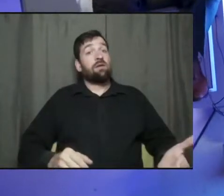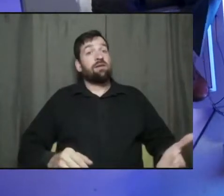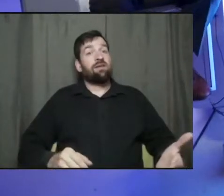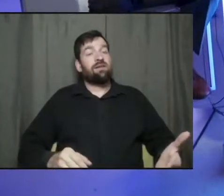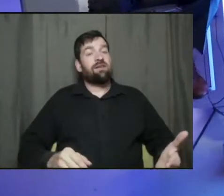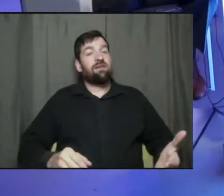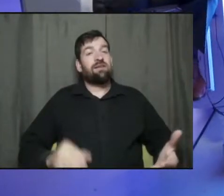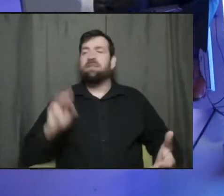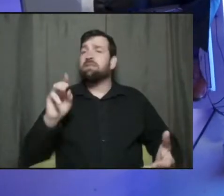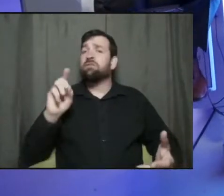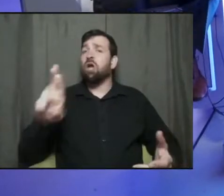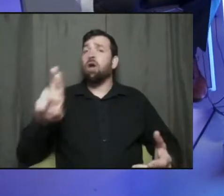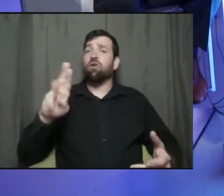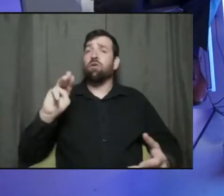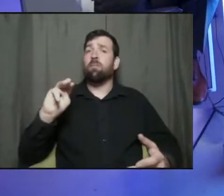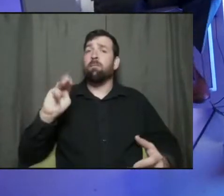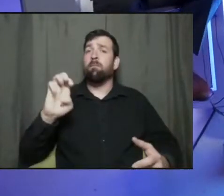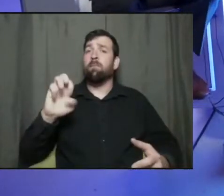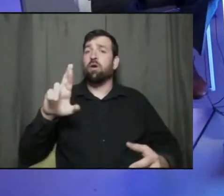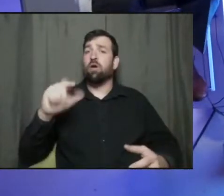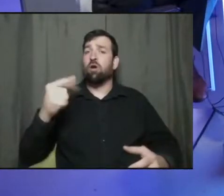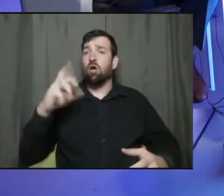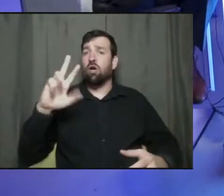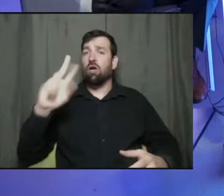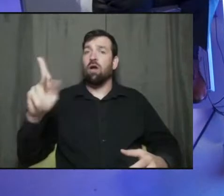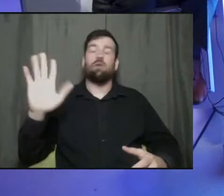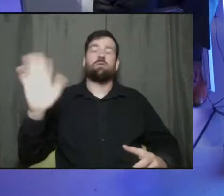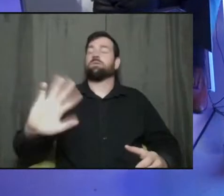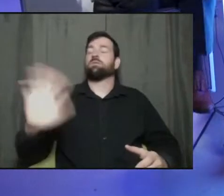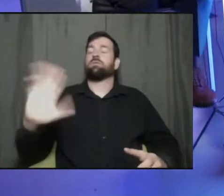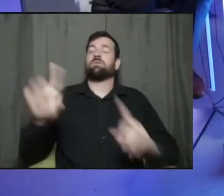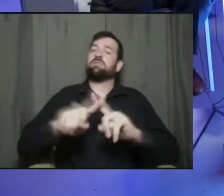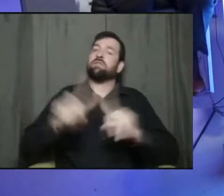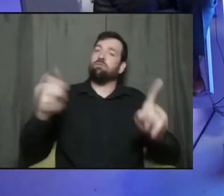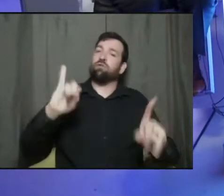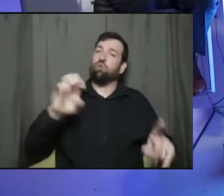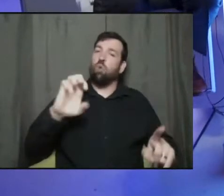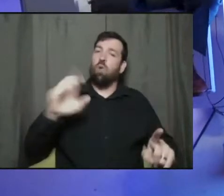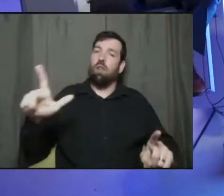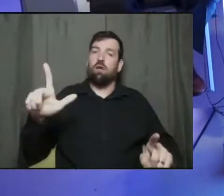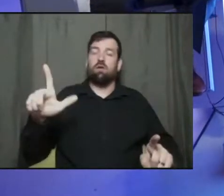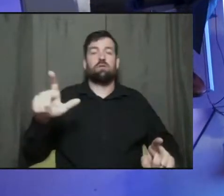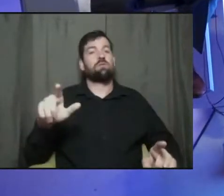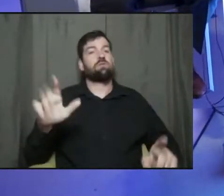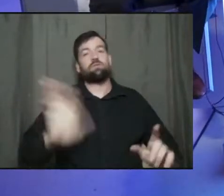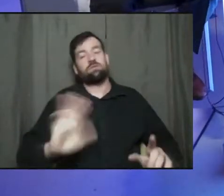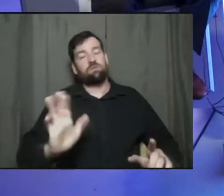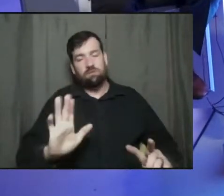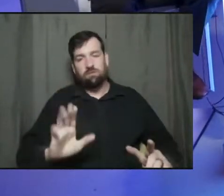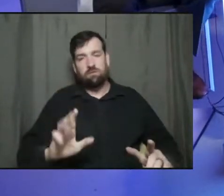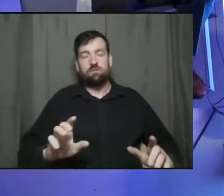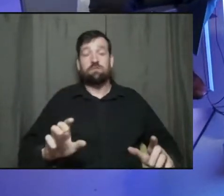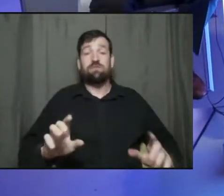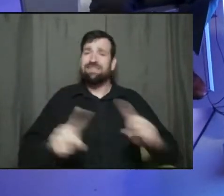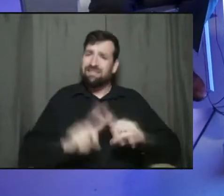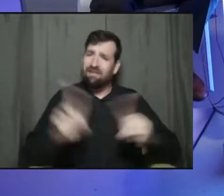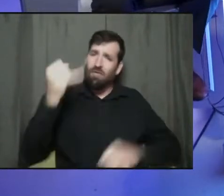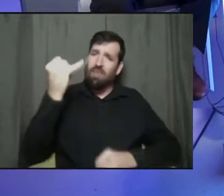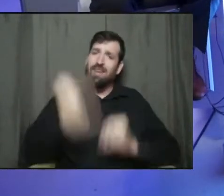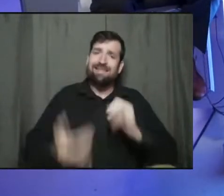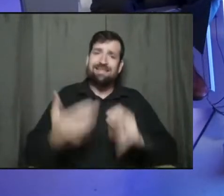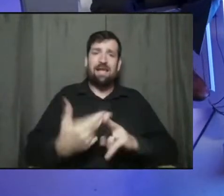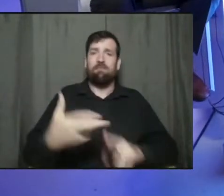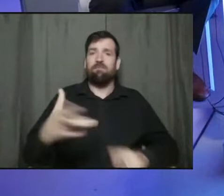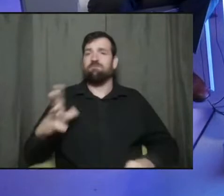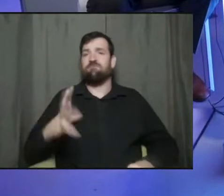sometime. Joel McGurk, Joel Marissa McGurk. Different Joel. I knew what you meant. I know. It's okay. Dr. Murmis. If we just had a different last name, it would stand out. One of our bone